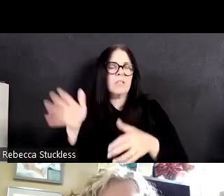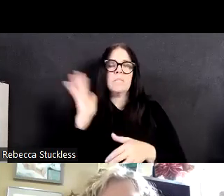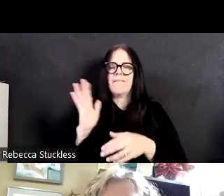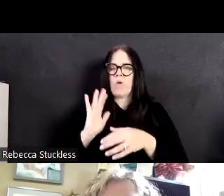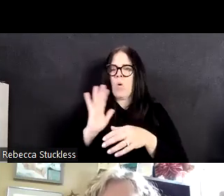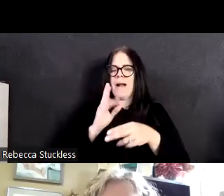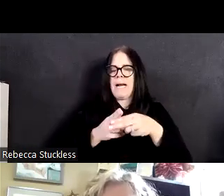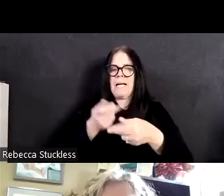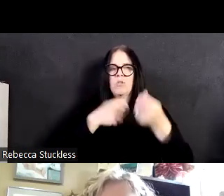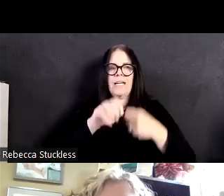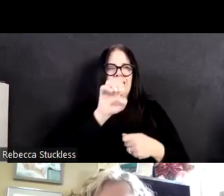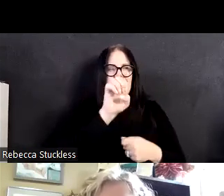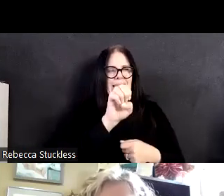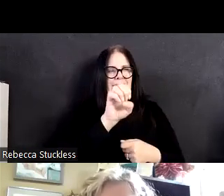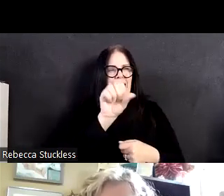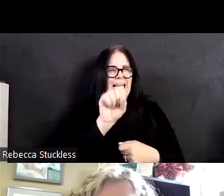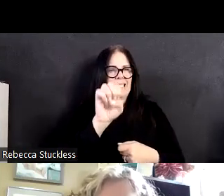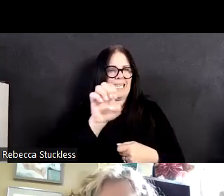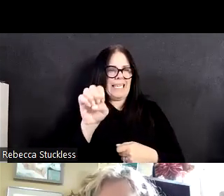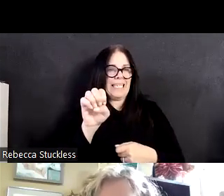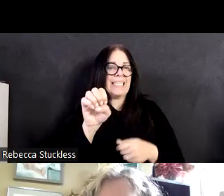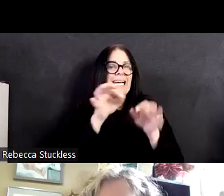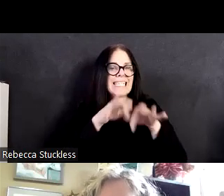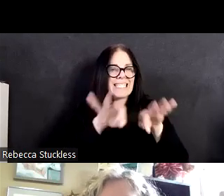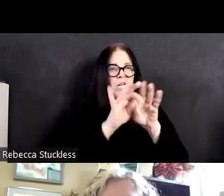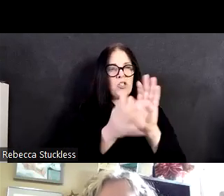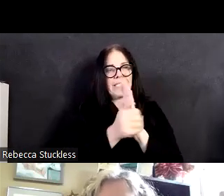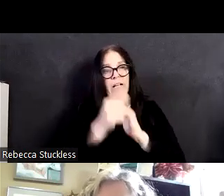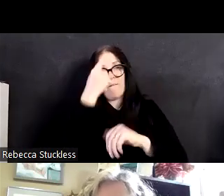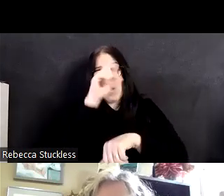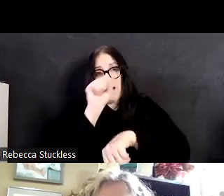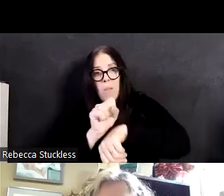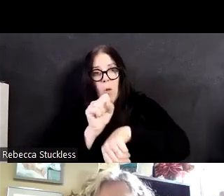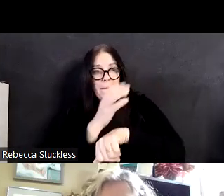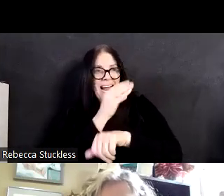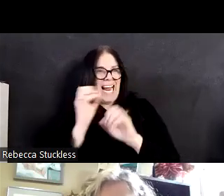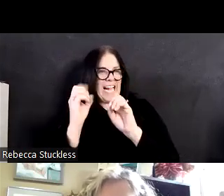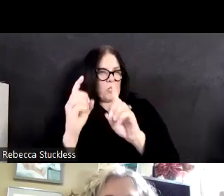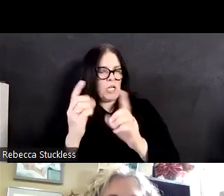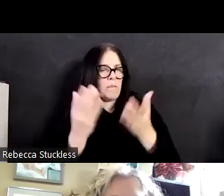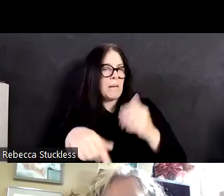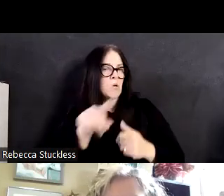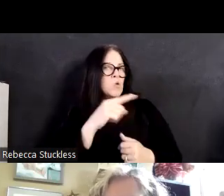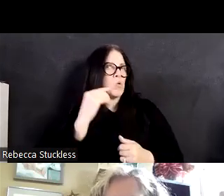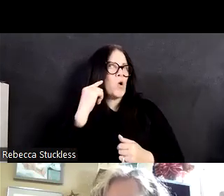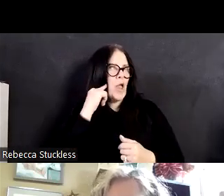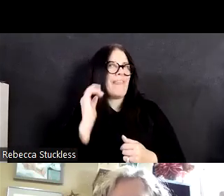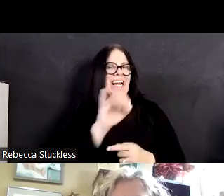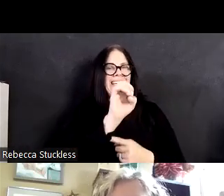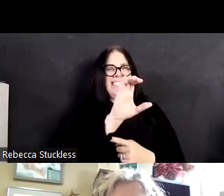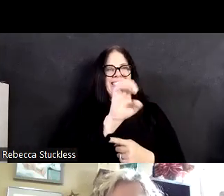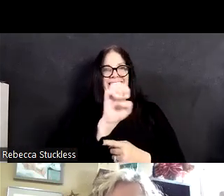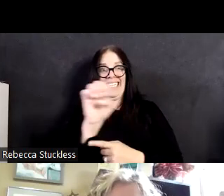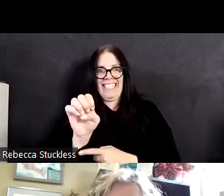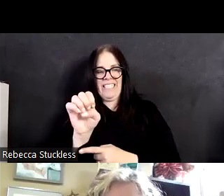ESEE, so Essential Skills for Employment and Education. So some of you may be familiar with the EC term, others might be familiar